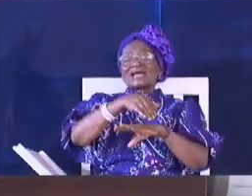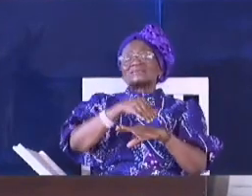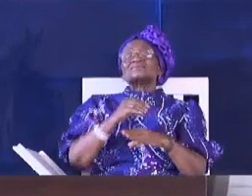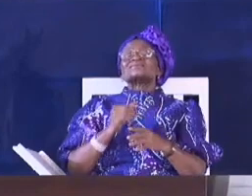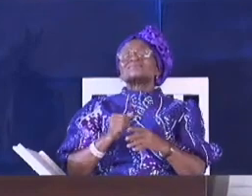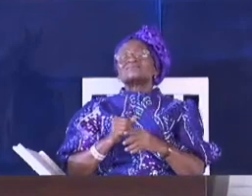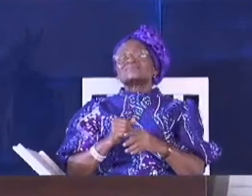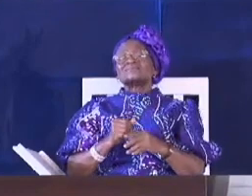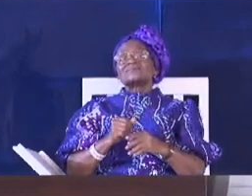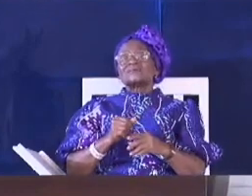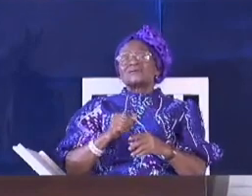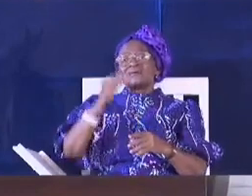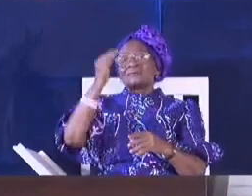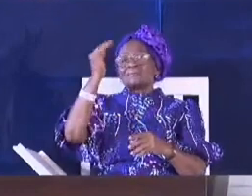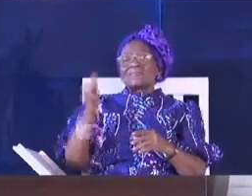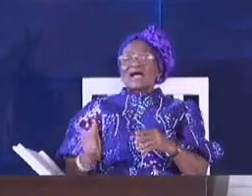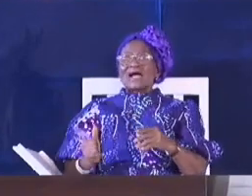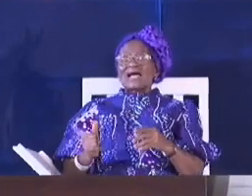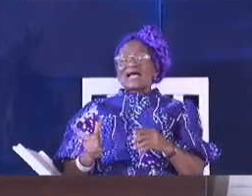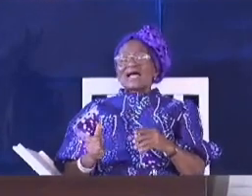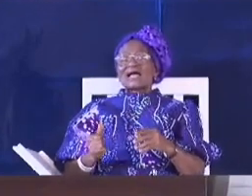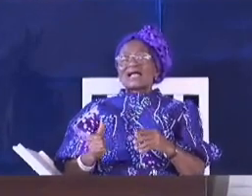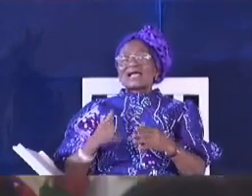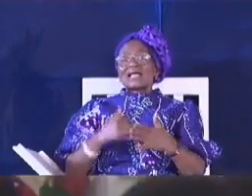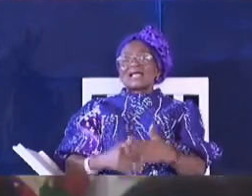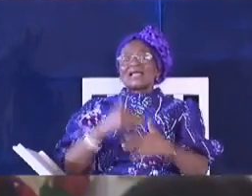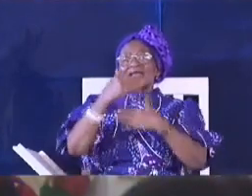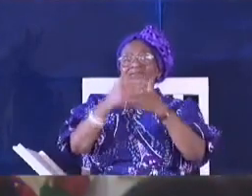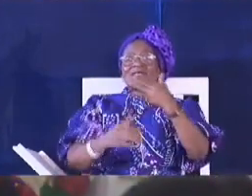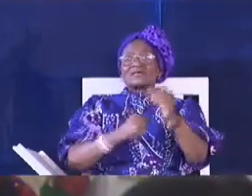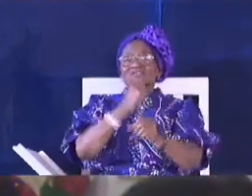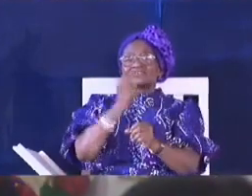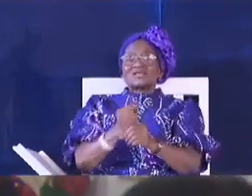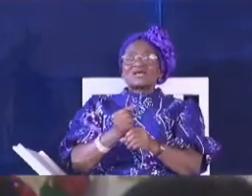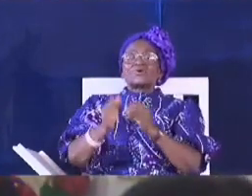By next year, God will take us even higher still.